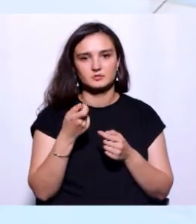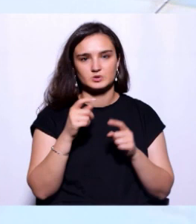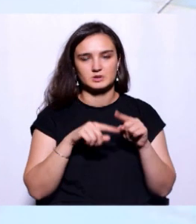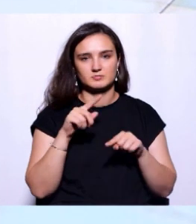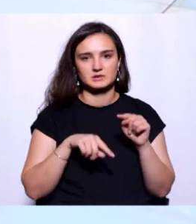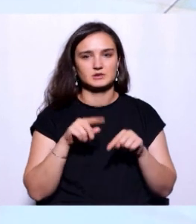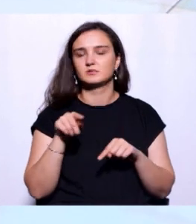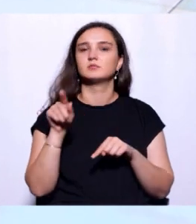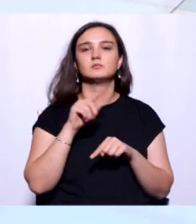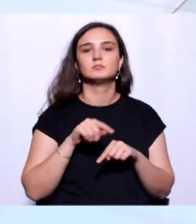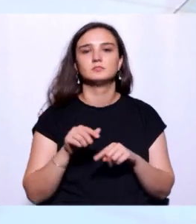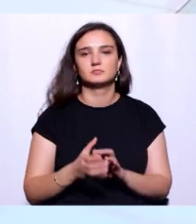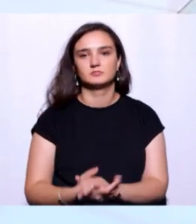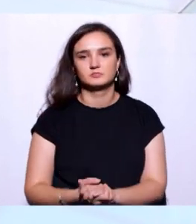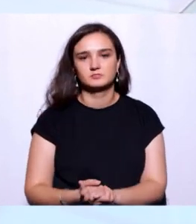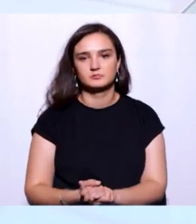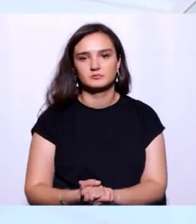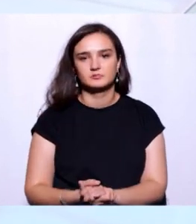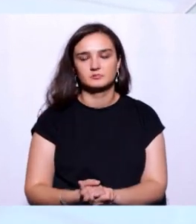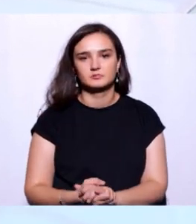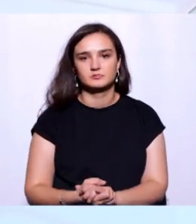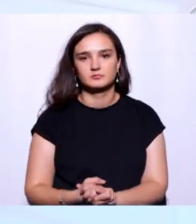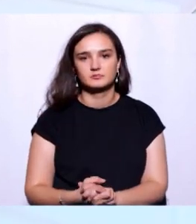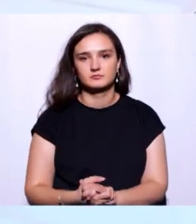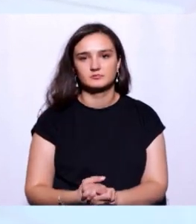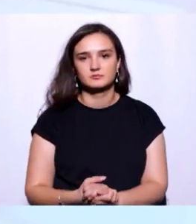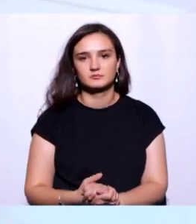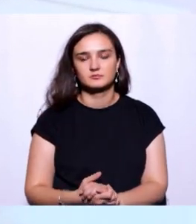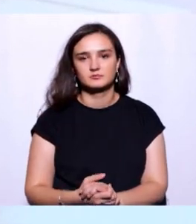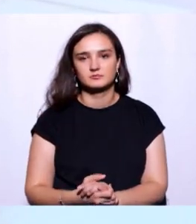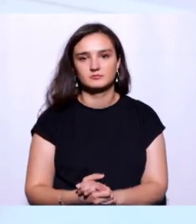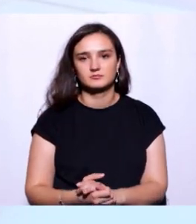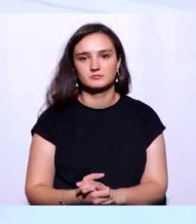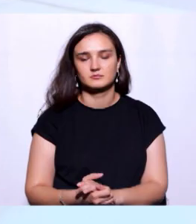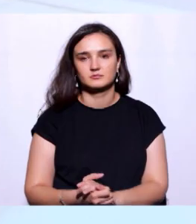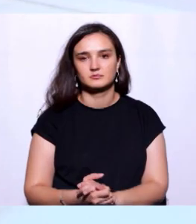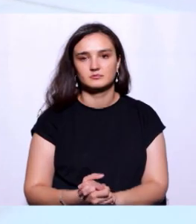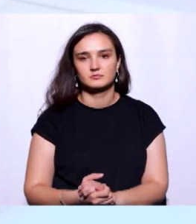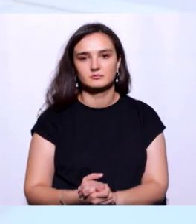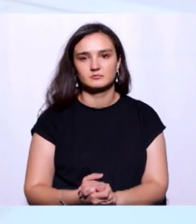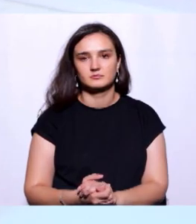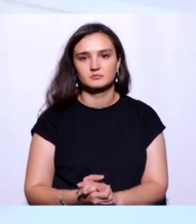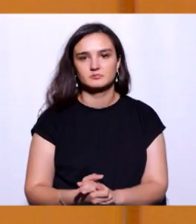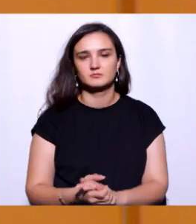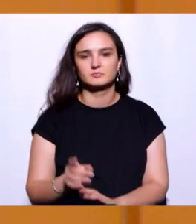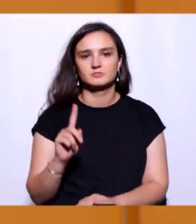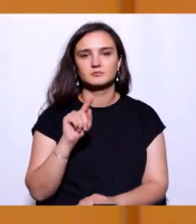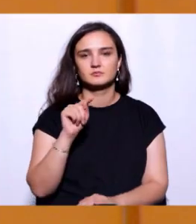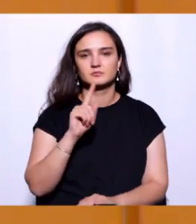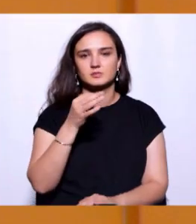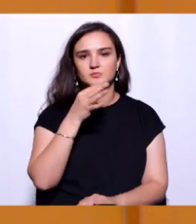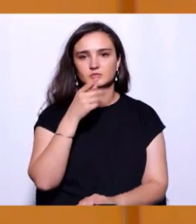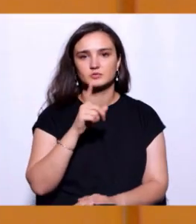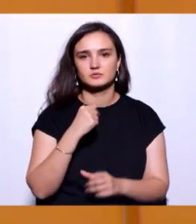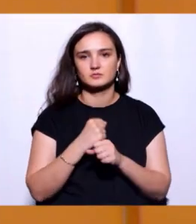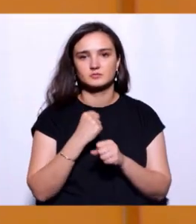cousins. Couple of, but I have a lot of. Oh, yeah, of course. Okay. Zach, what do you like